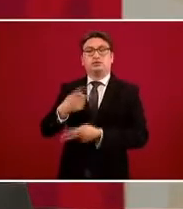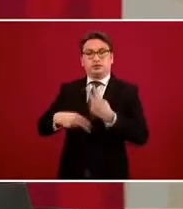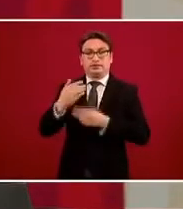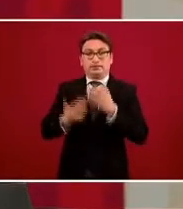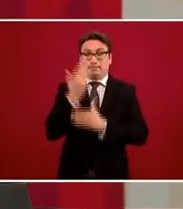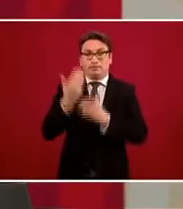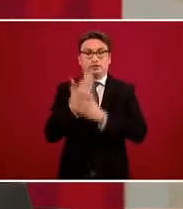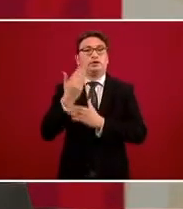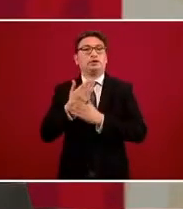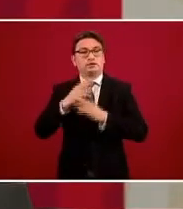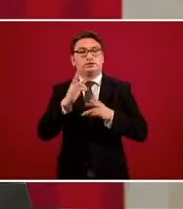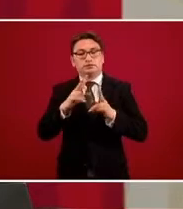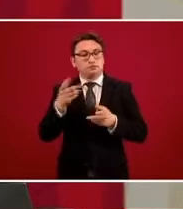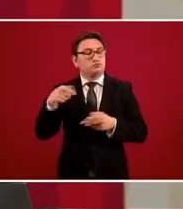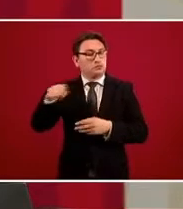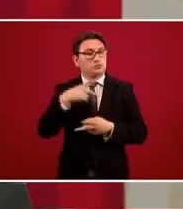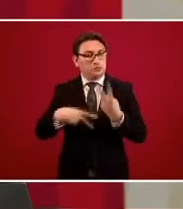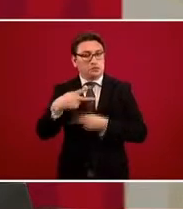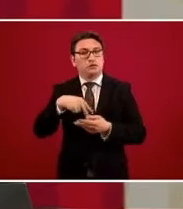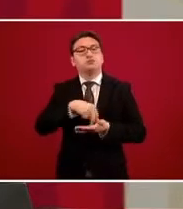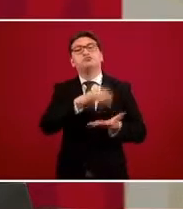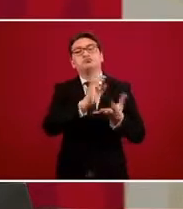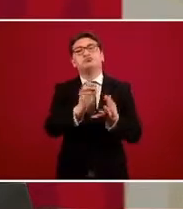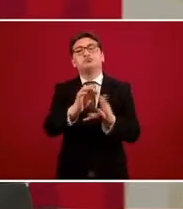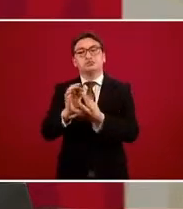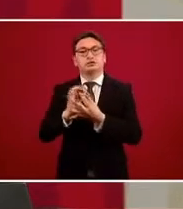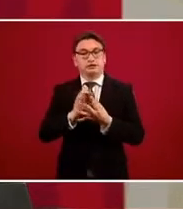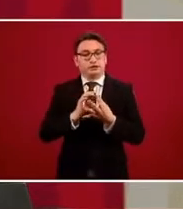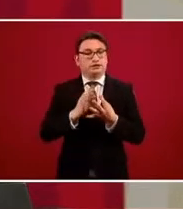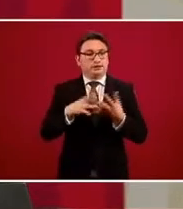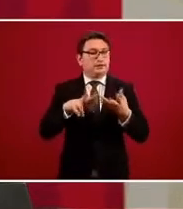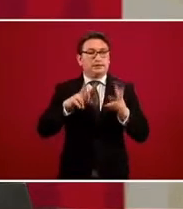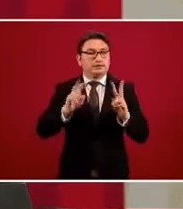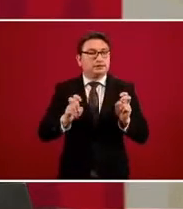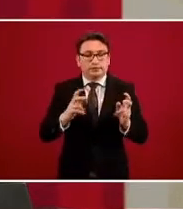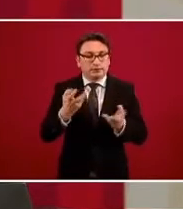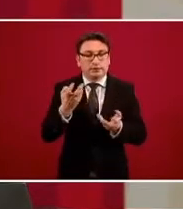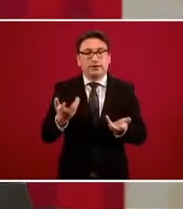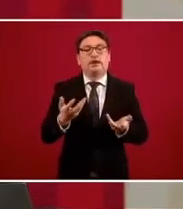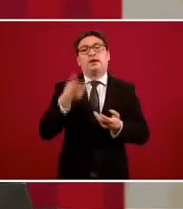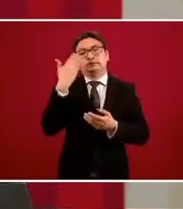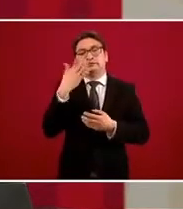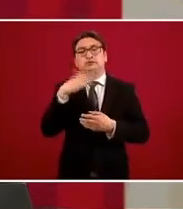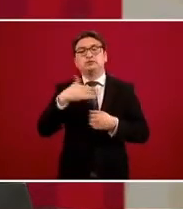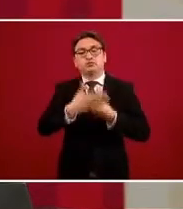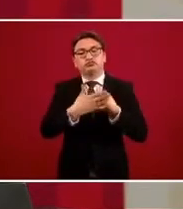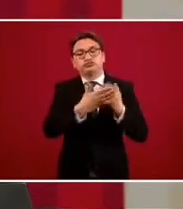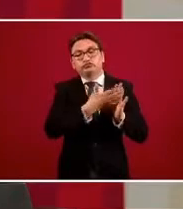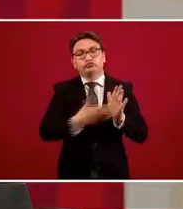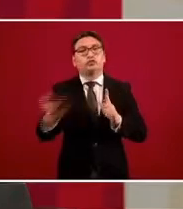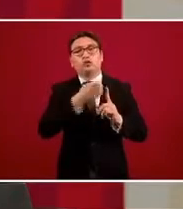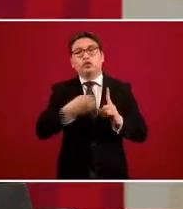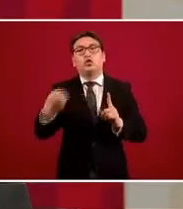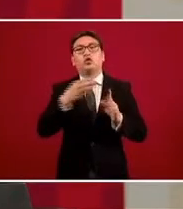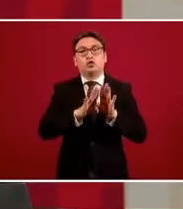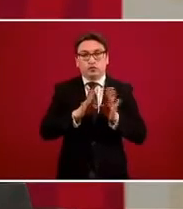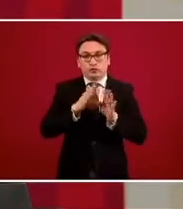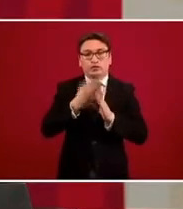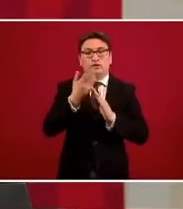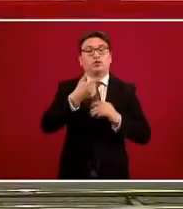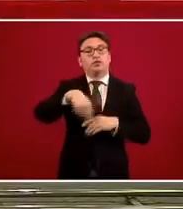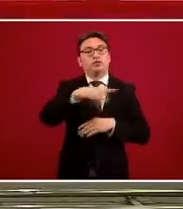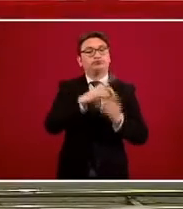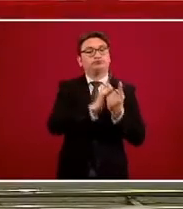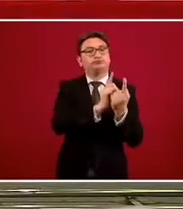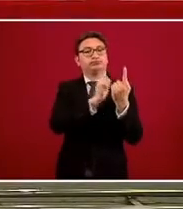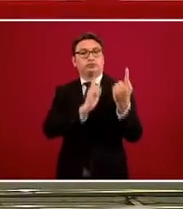Secretary of Health will be here on Tuesday on the morning conference, and he will be presenting that information regarding